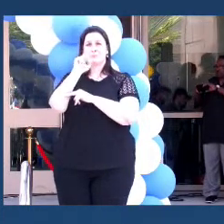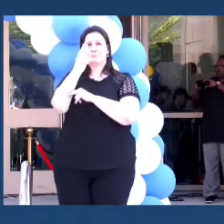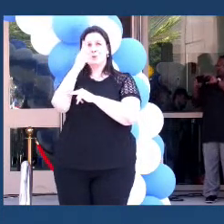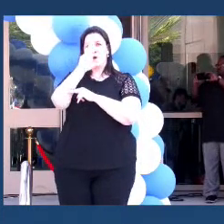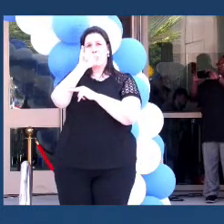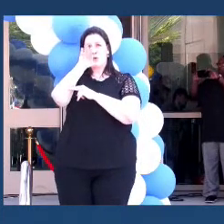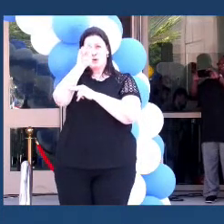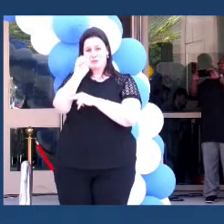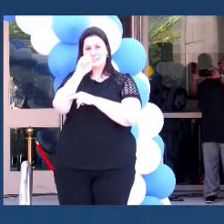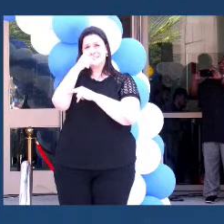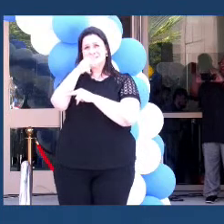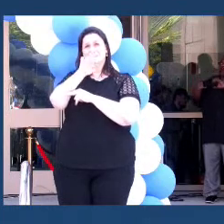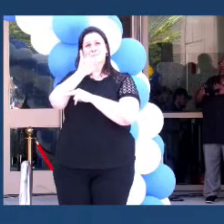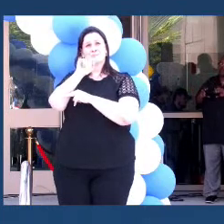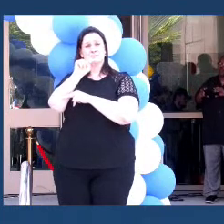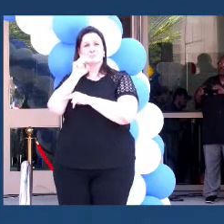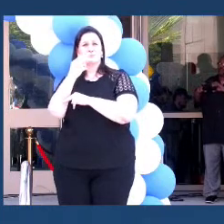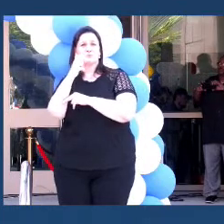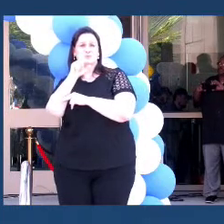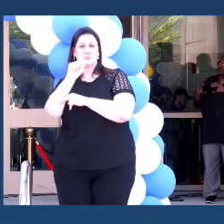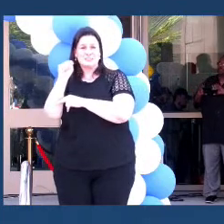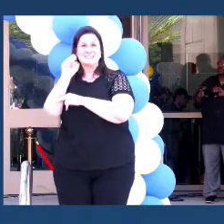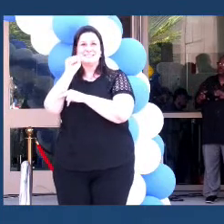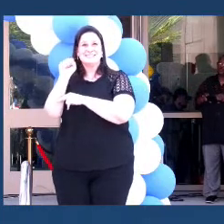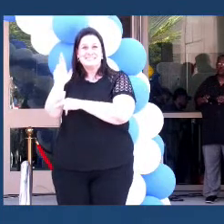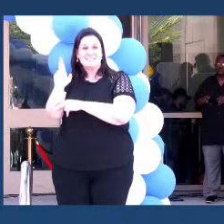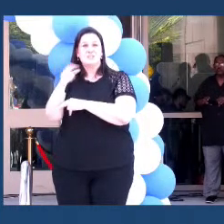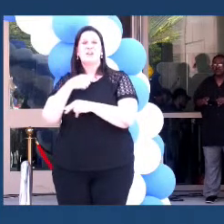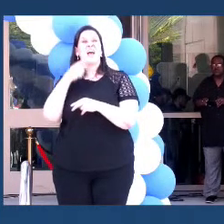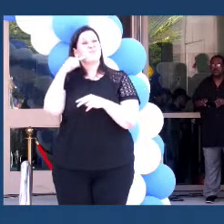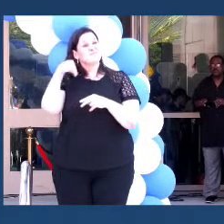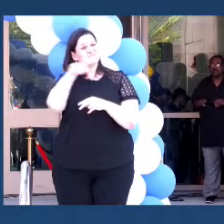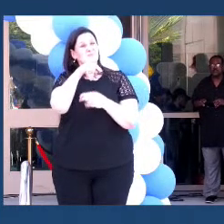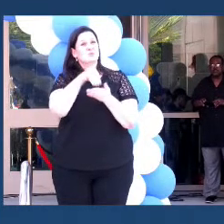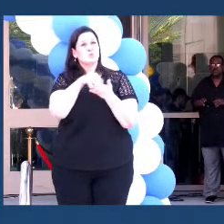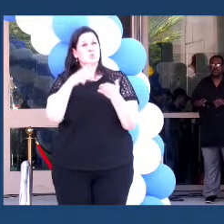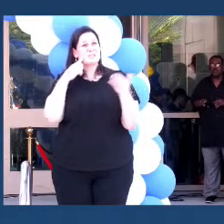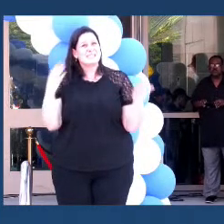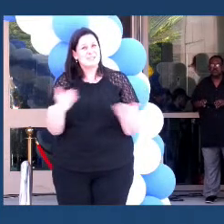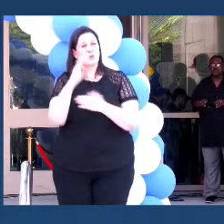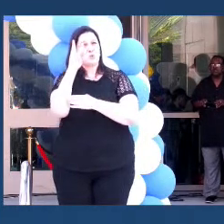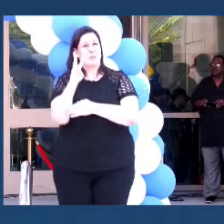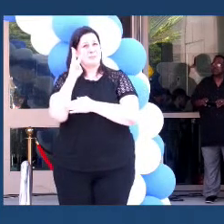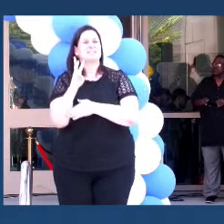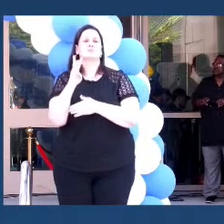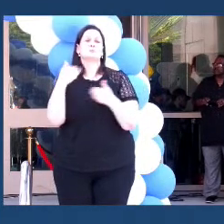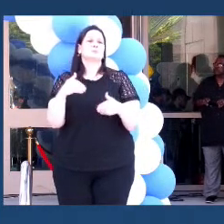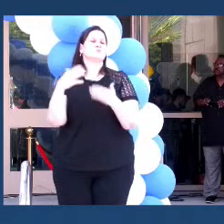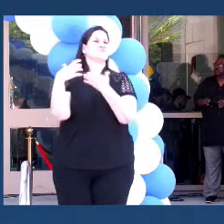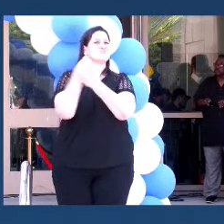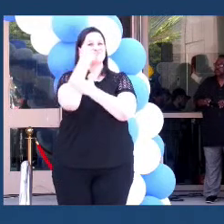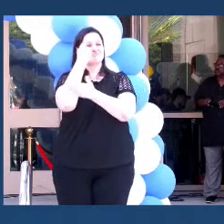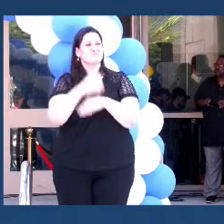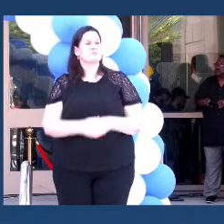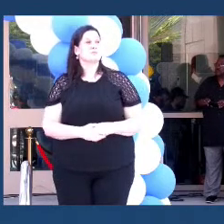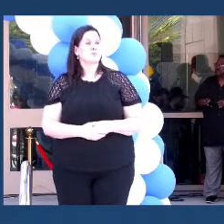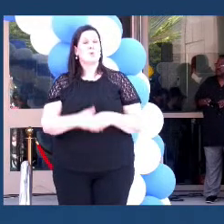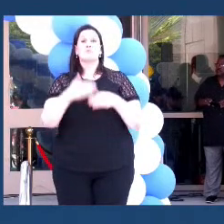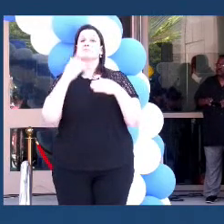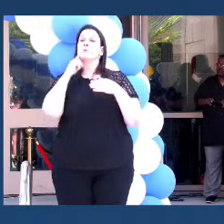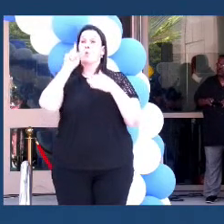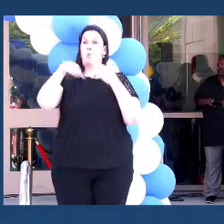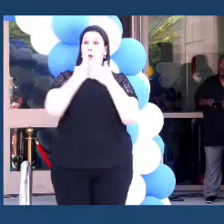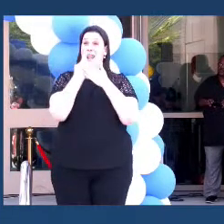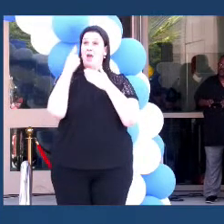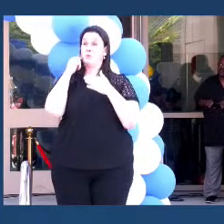and it's well deserved for the students here in the city of Wilmington. So as we go throughout the course of this afternoon, in the next hour,